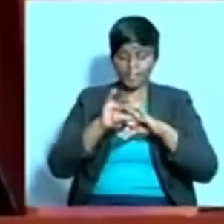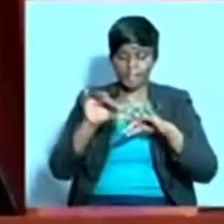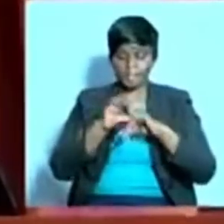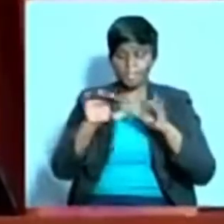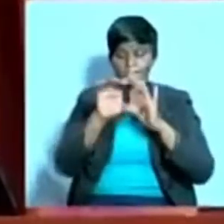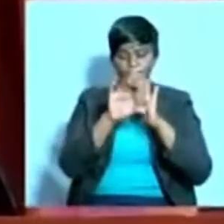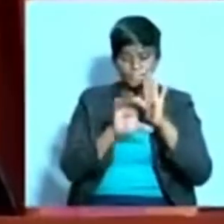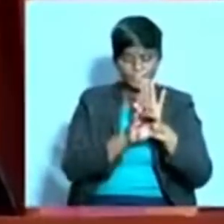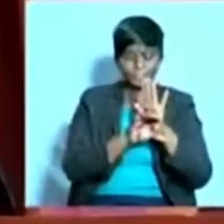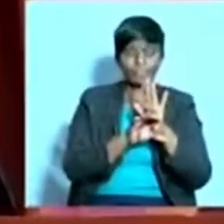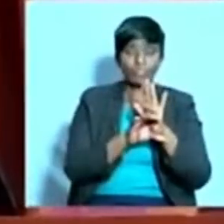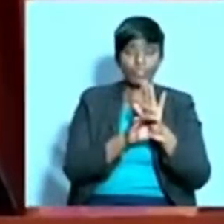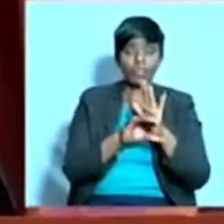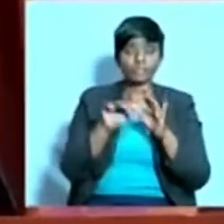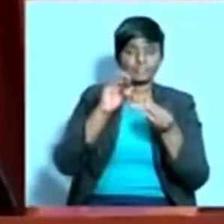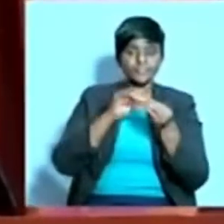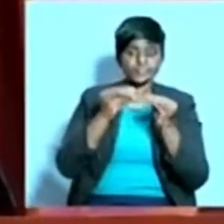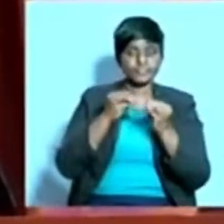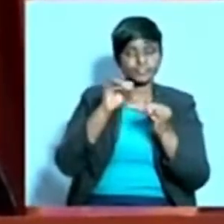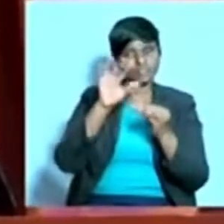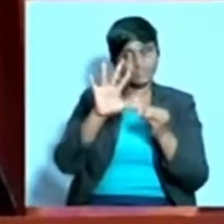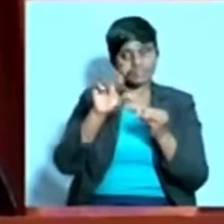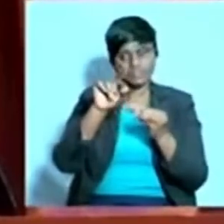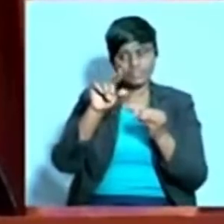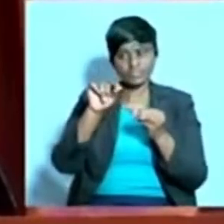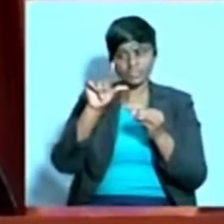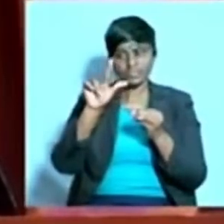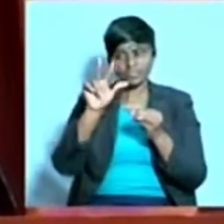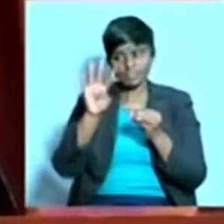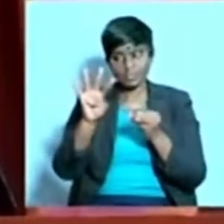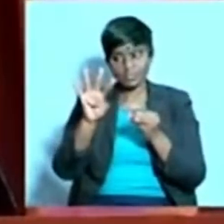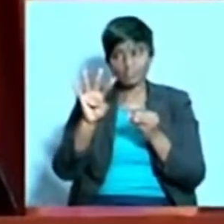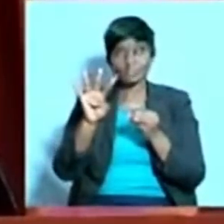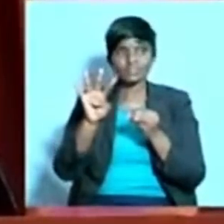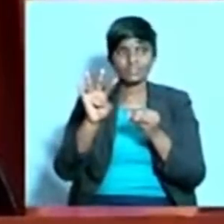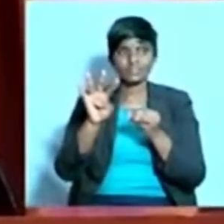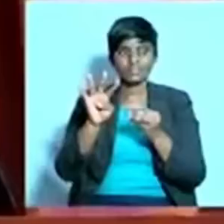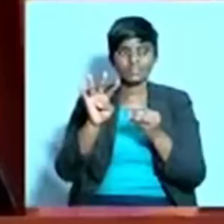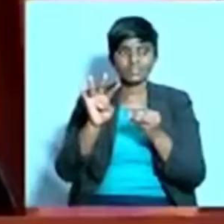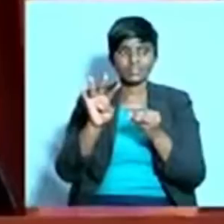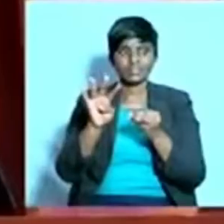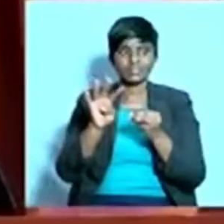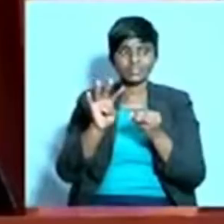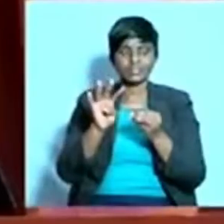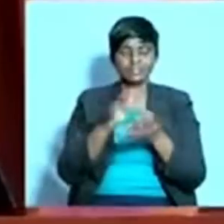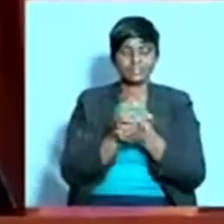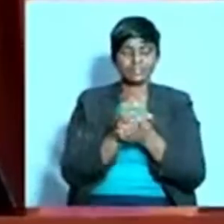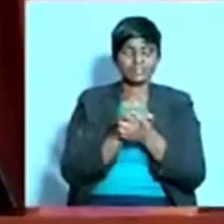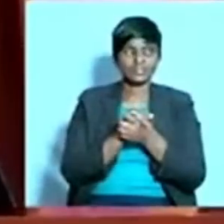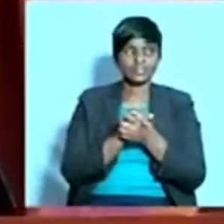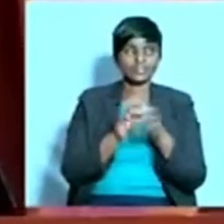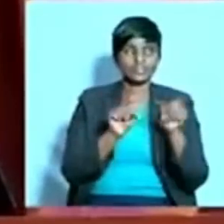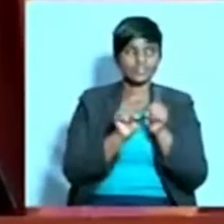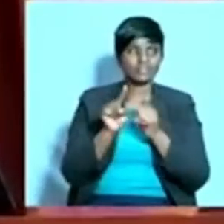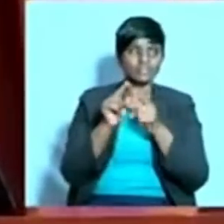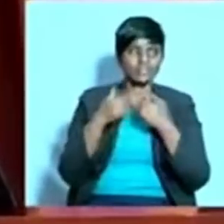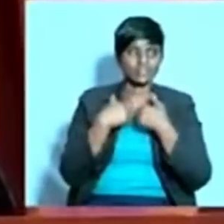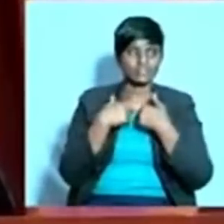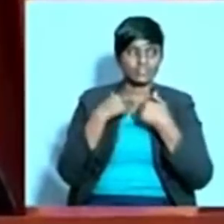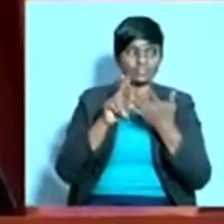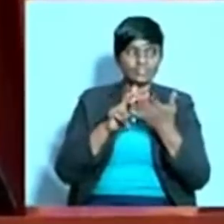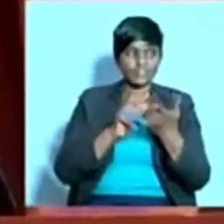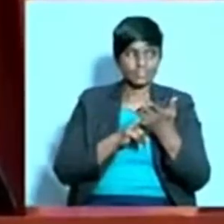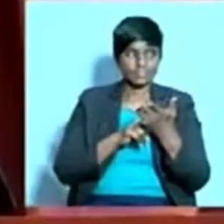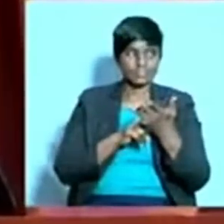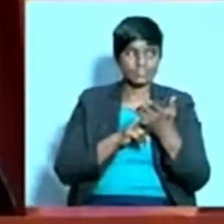Bill, National Assembly Bill number 5 of 2024, which is coming up at second reading stage. We also have the report. There will be resumption